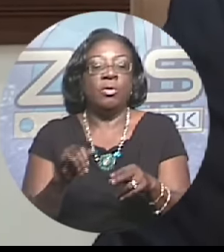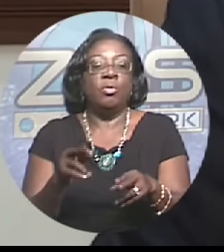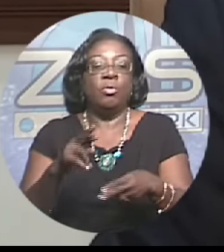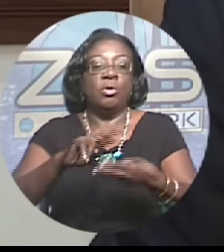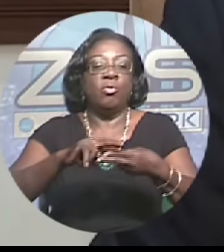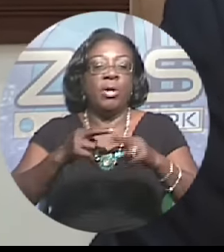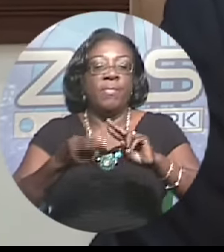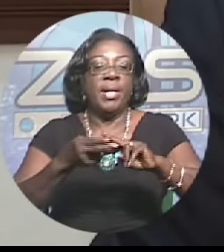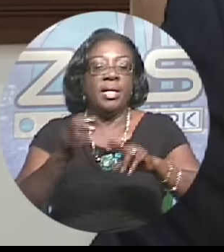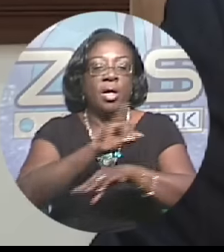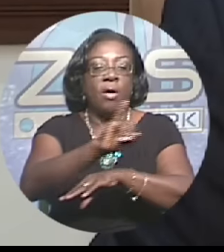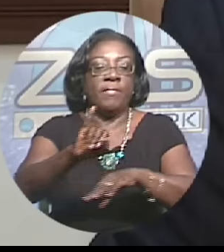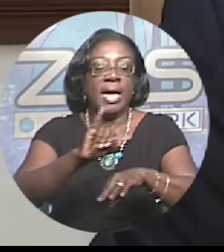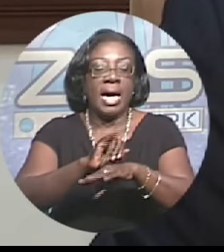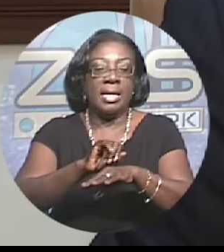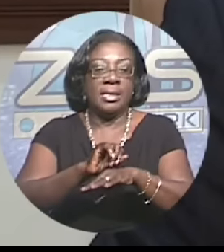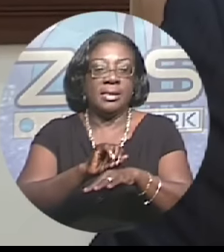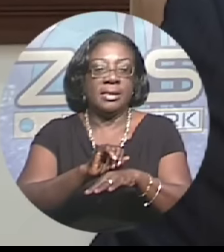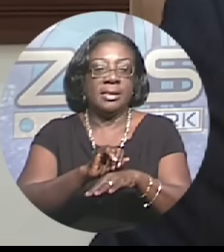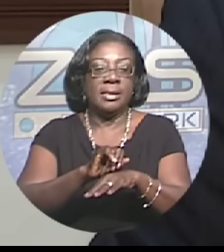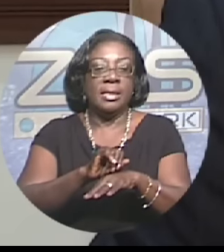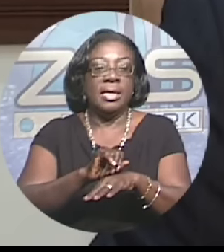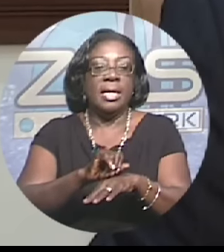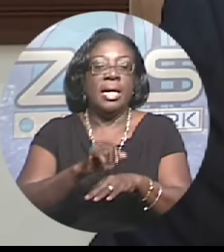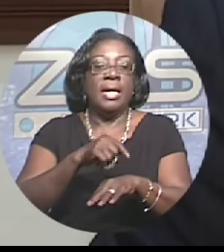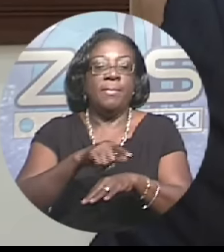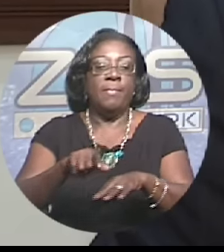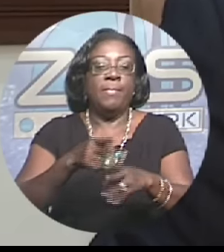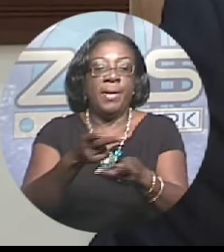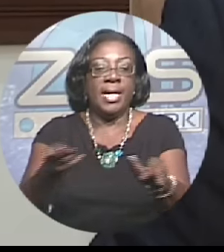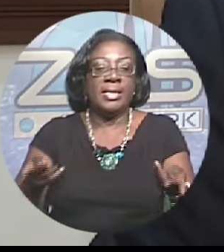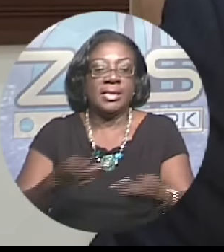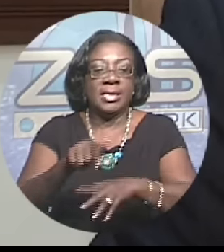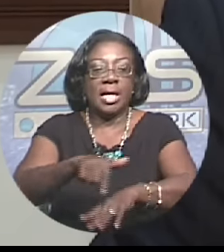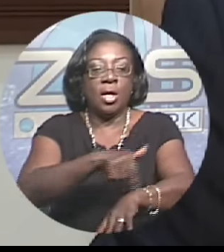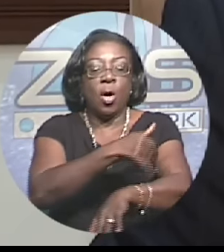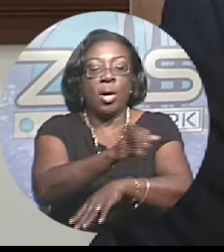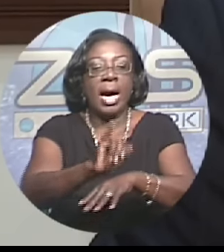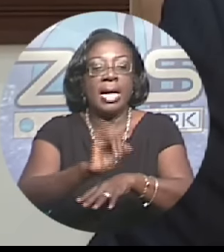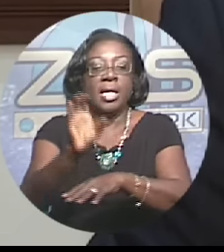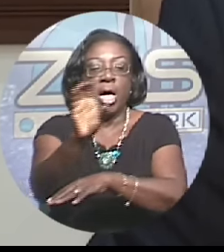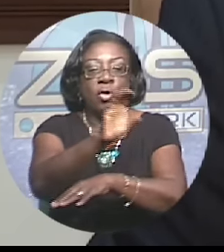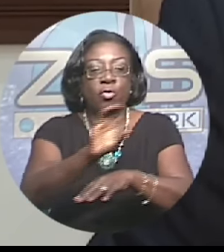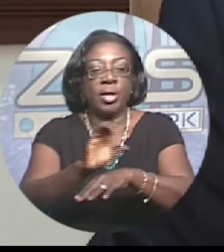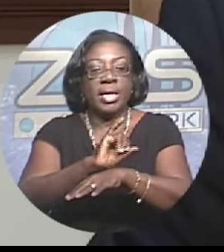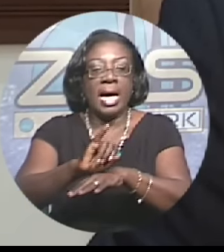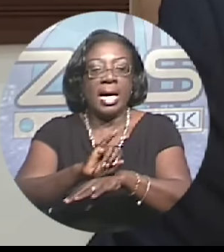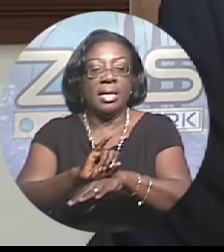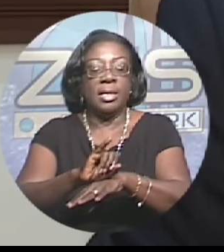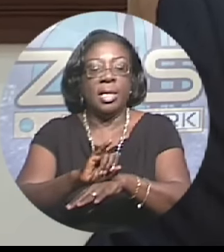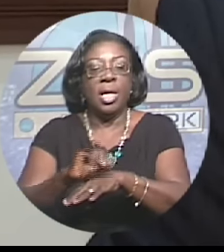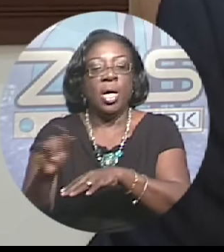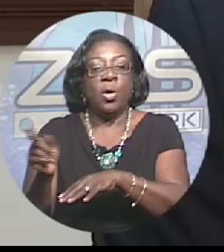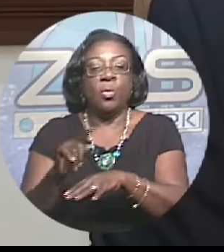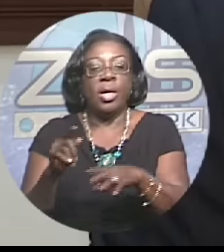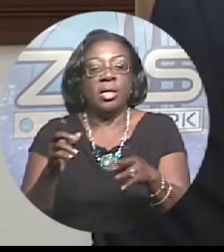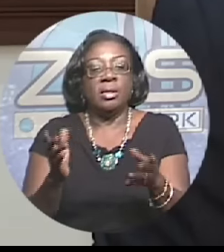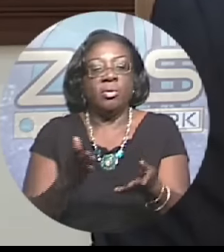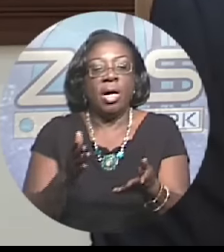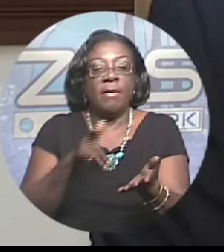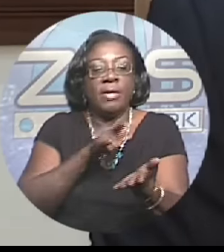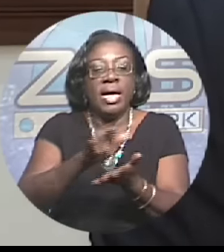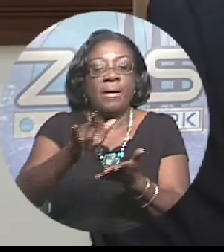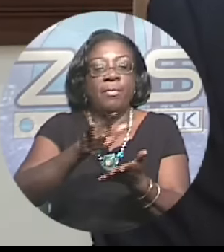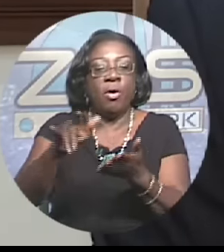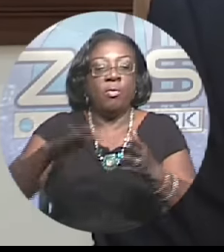restoration. I just want to give you an example. In places like Long Island and places like Crooked Island, where the runways were flooded,